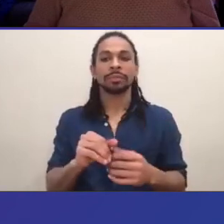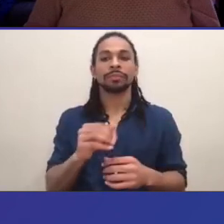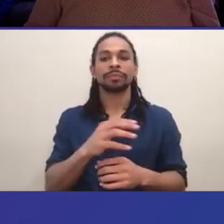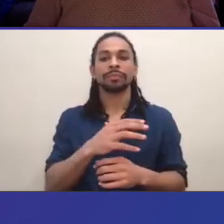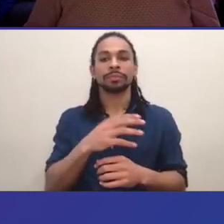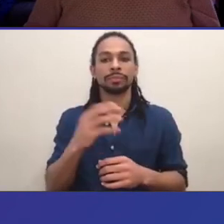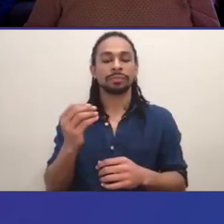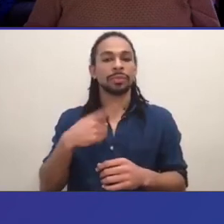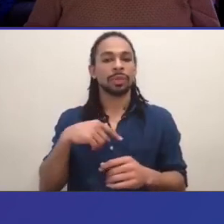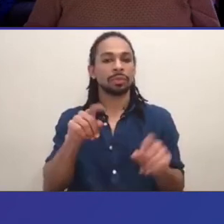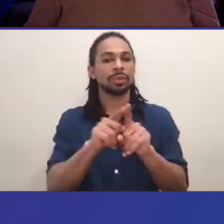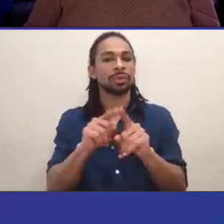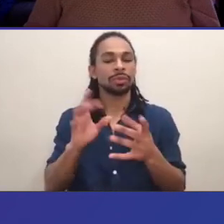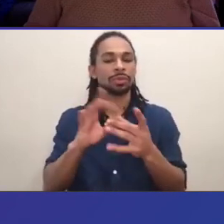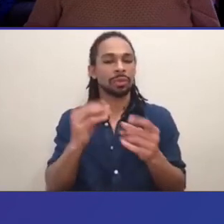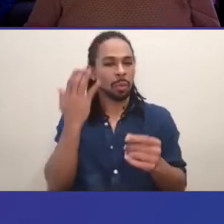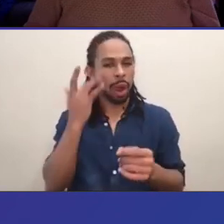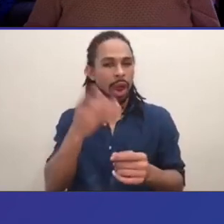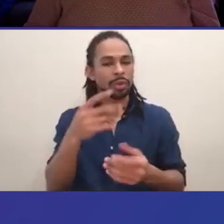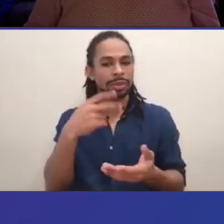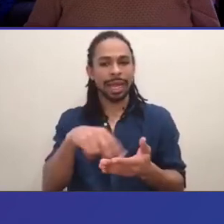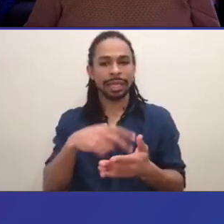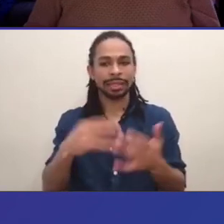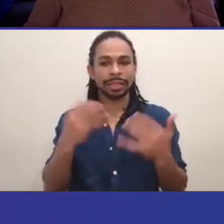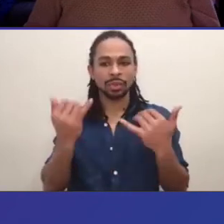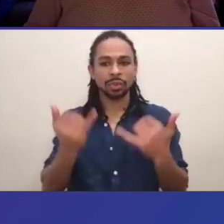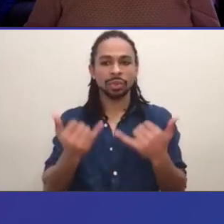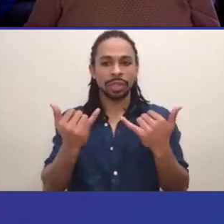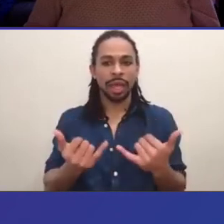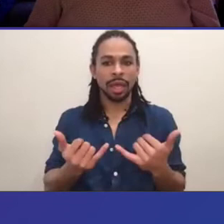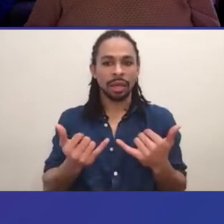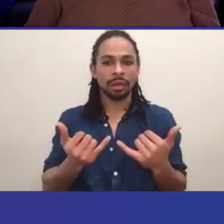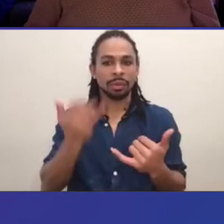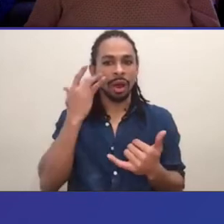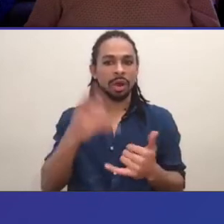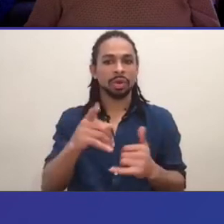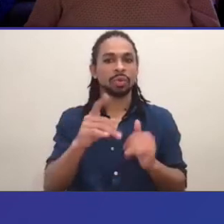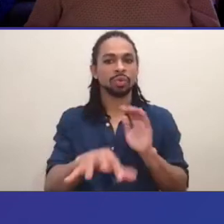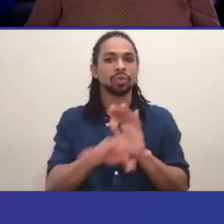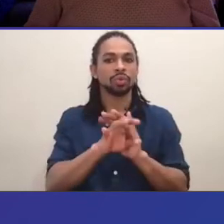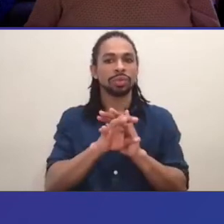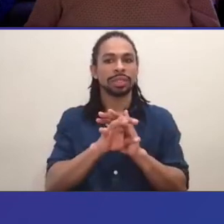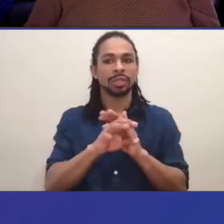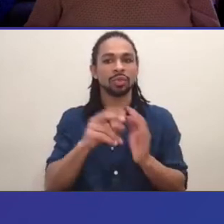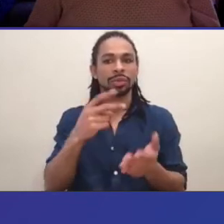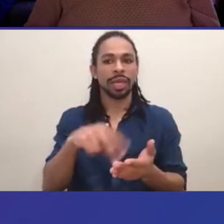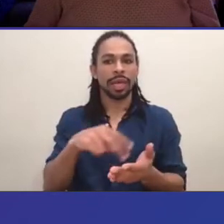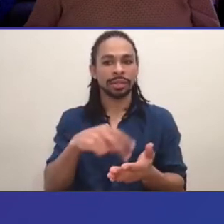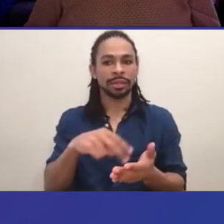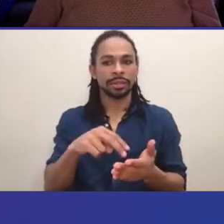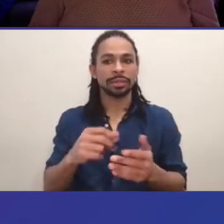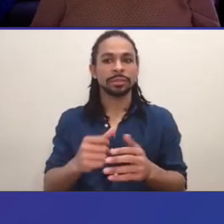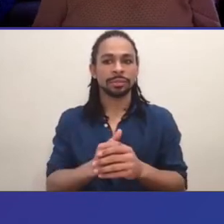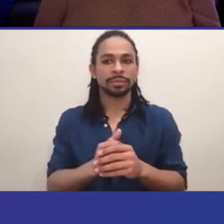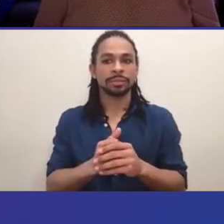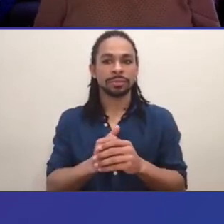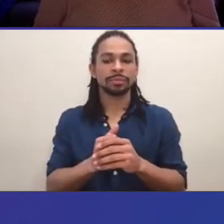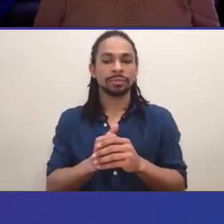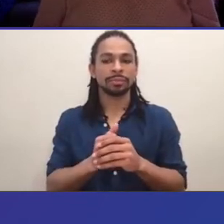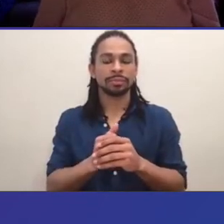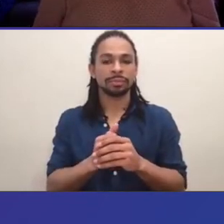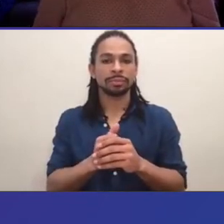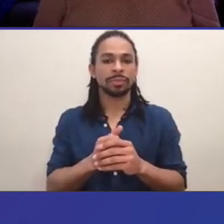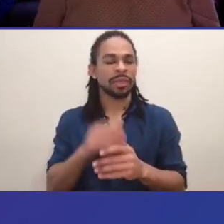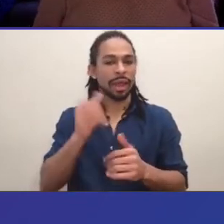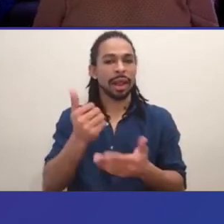know, why are you dancing today? Or why are you choosing to dance? What is the reasoning? And that helped us just see